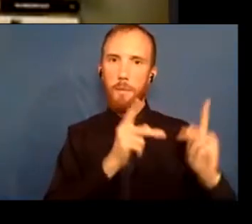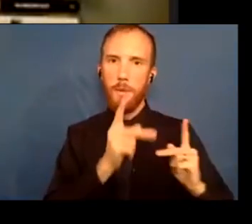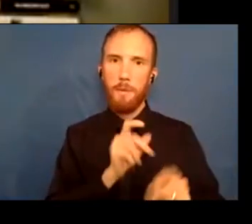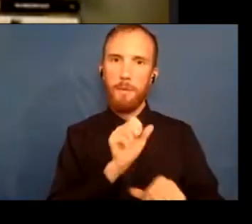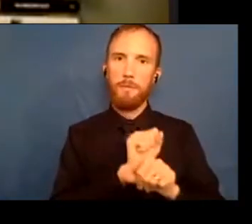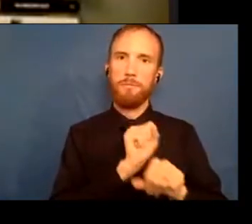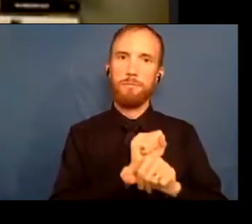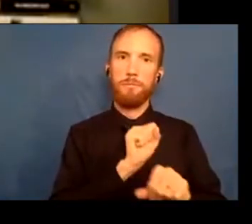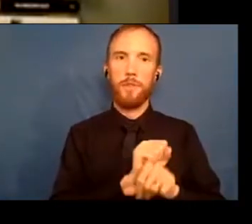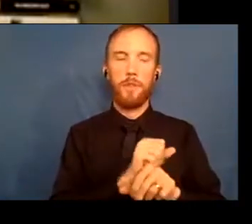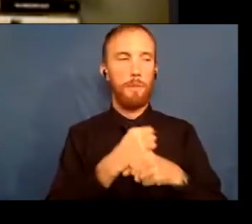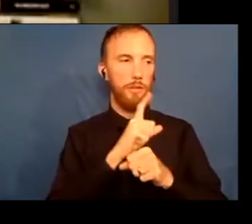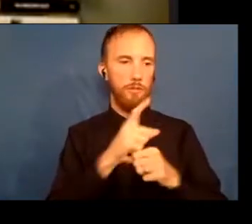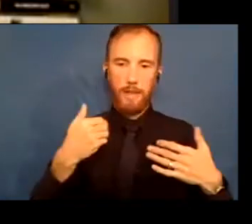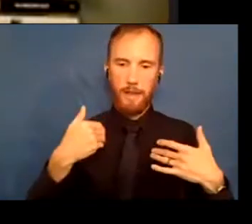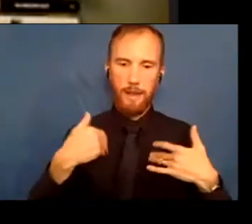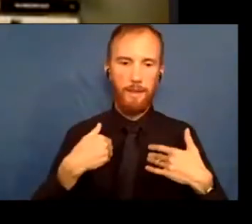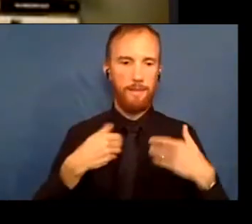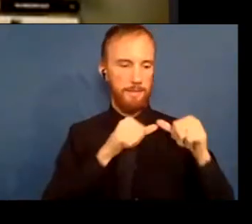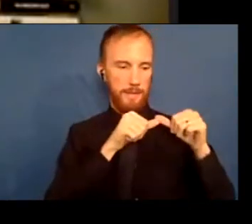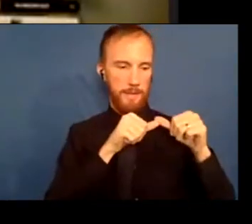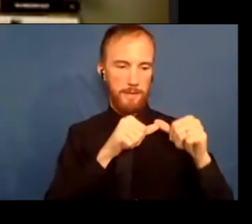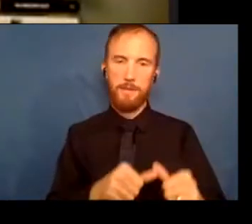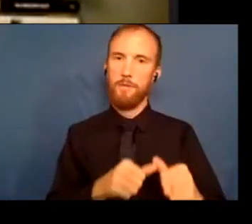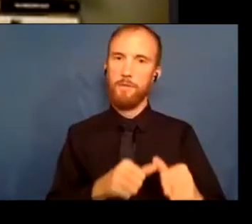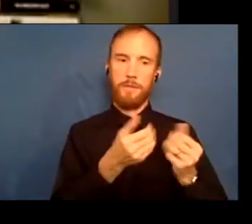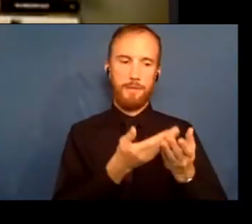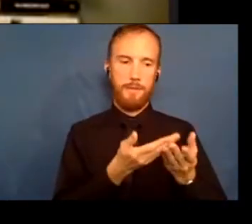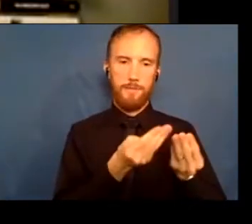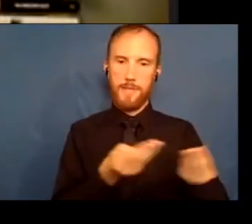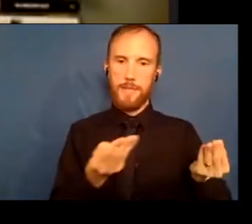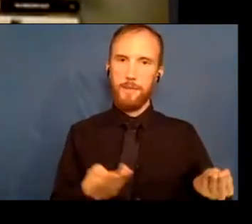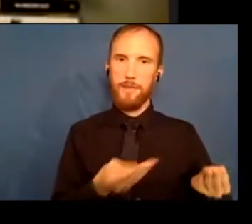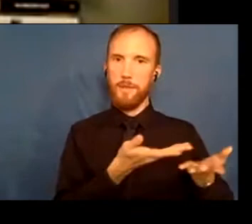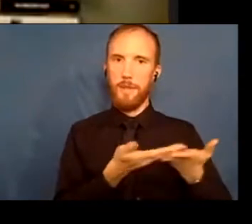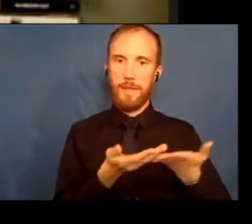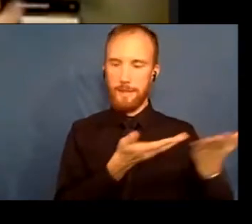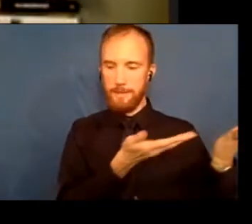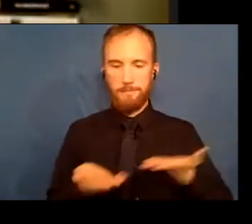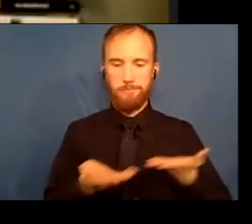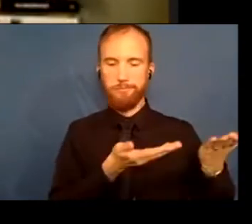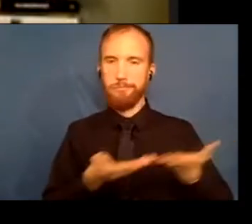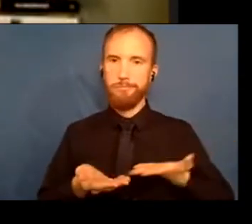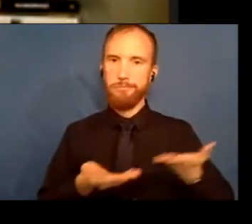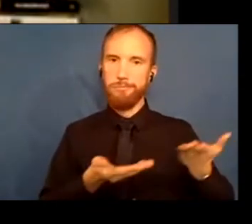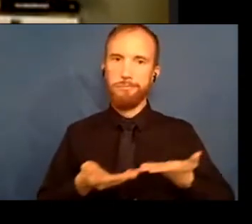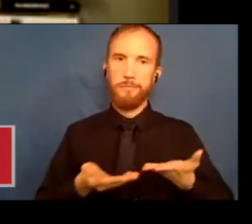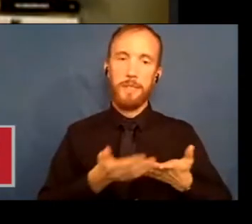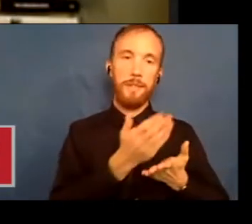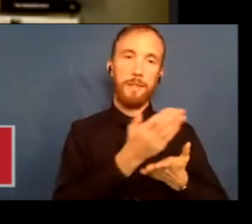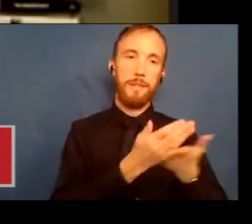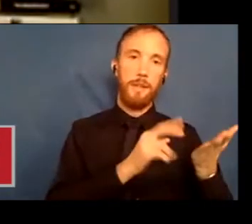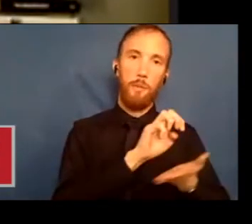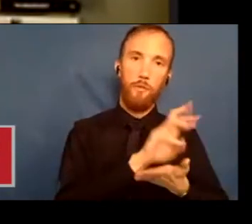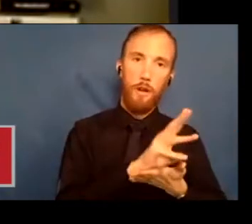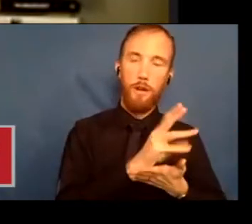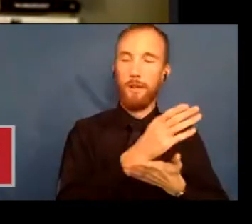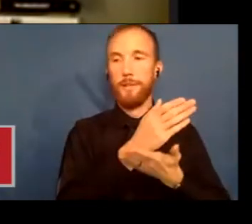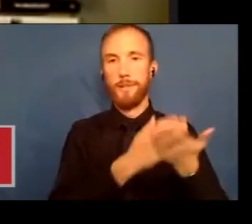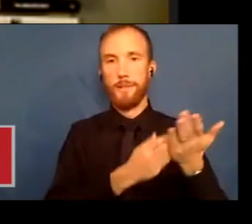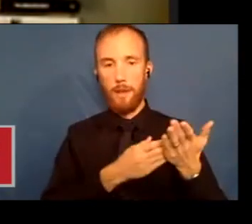consistent supply line of supplies, you know, raw materials and so on, some finished materials that came from ancillary